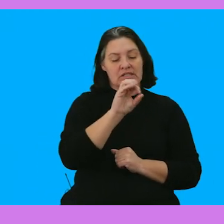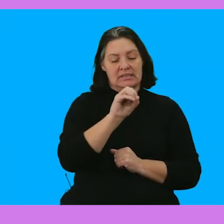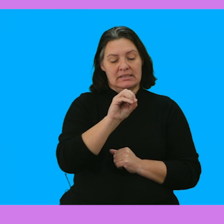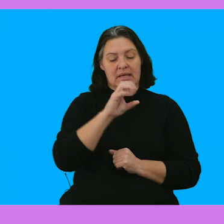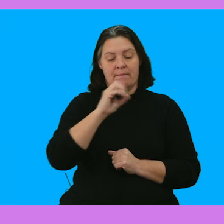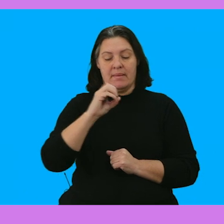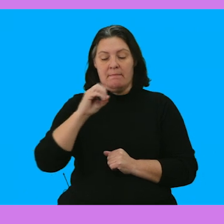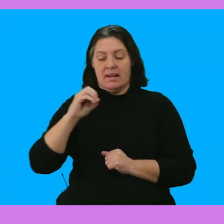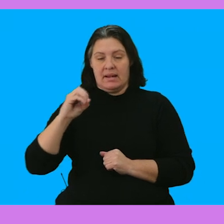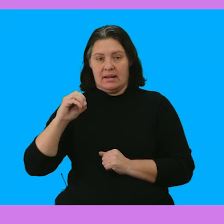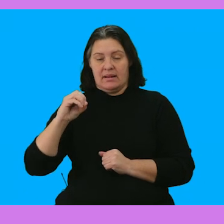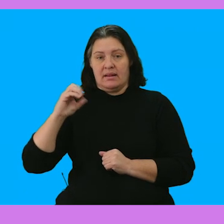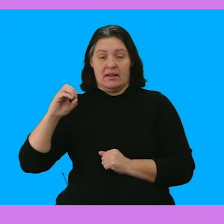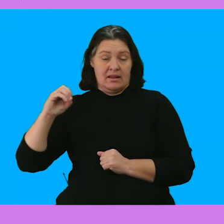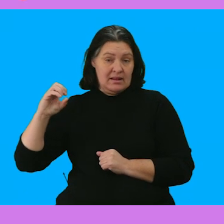130 million